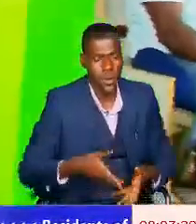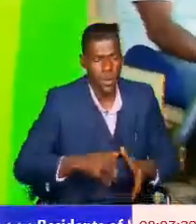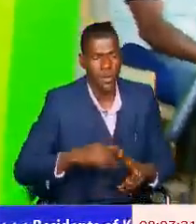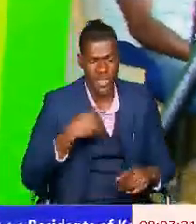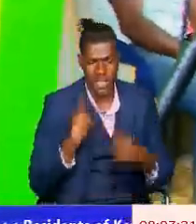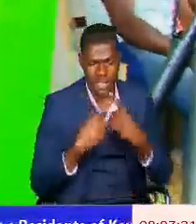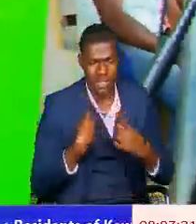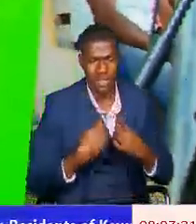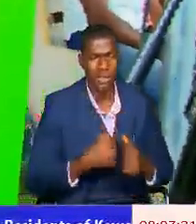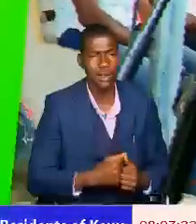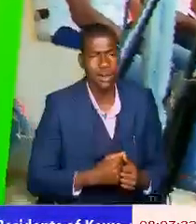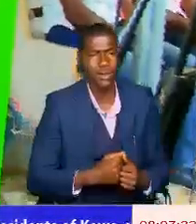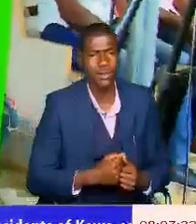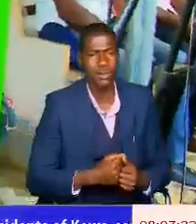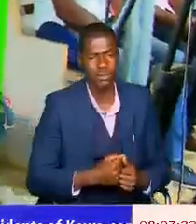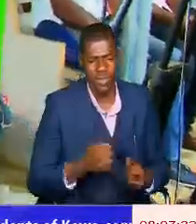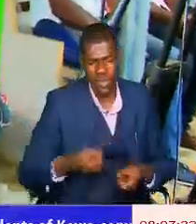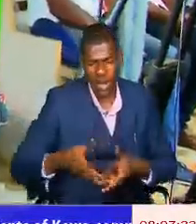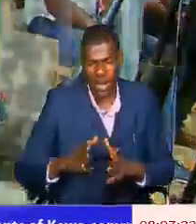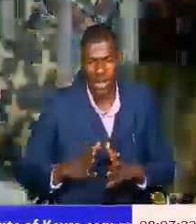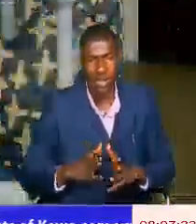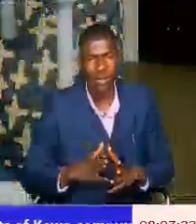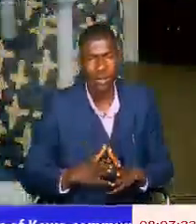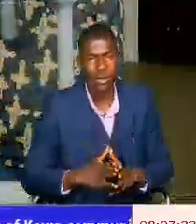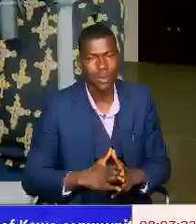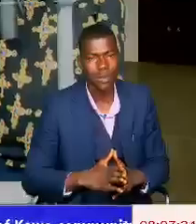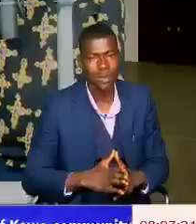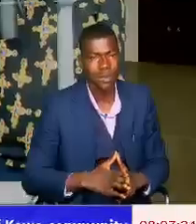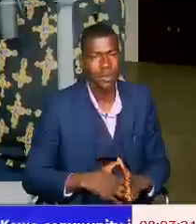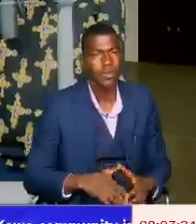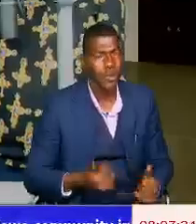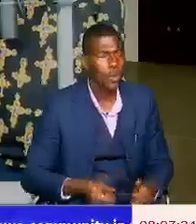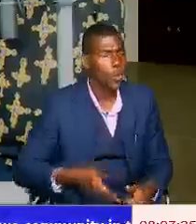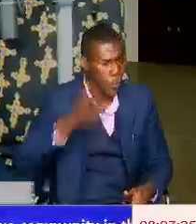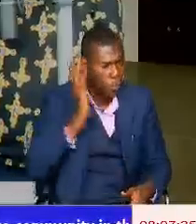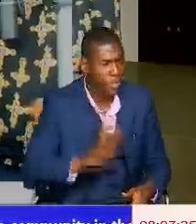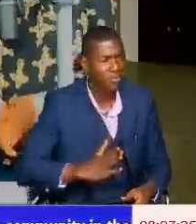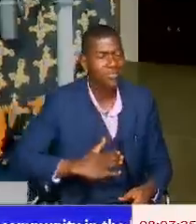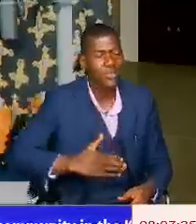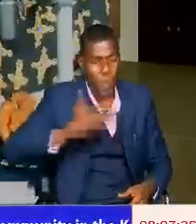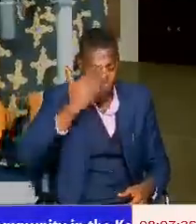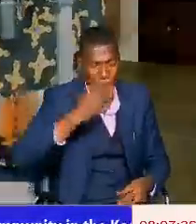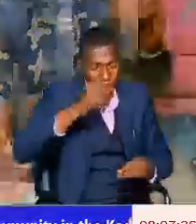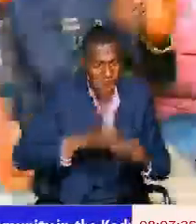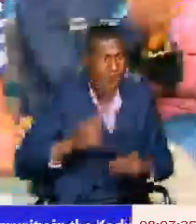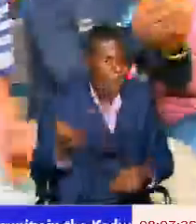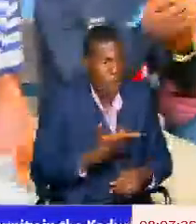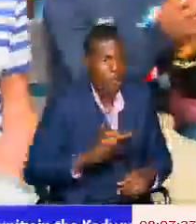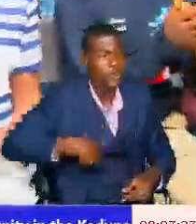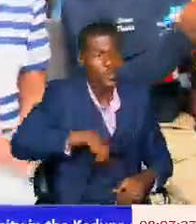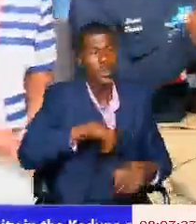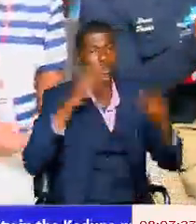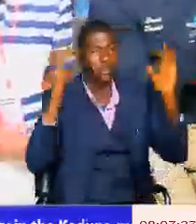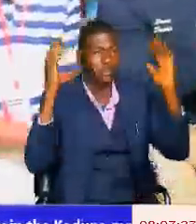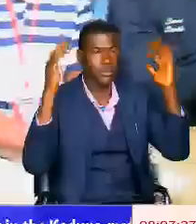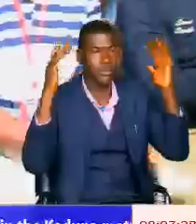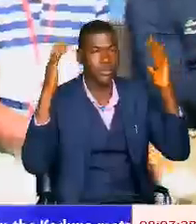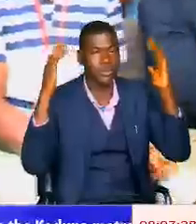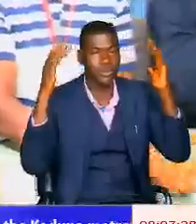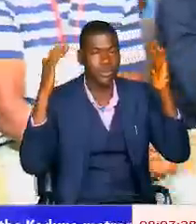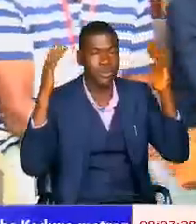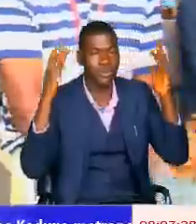complete package more time. She go sabi pass all of us. Make we appreciate her by the grace of God.